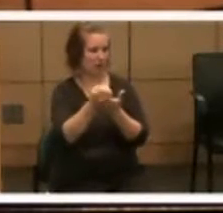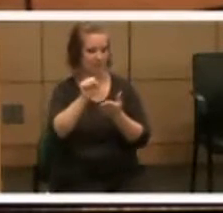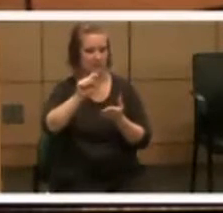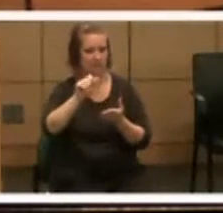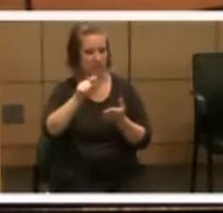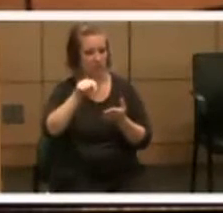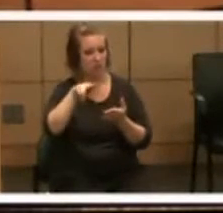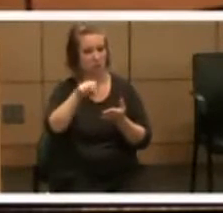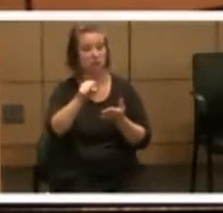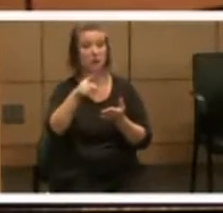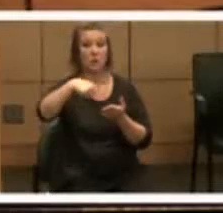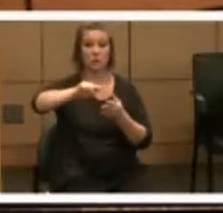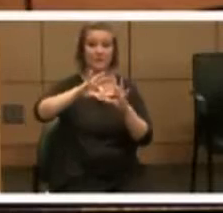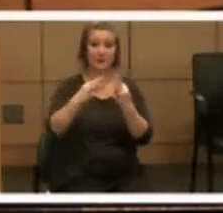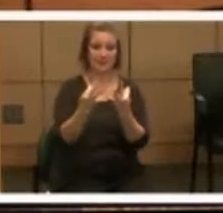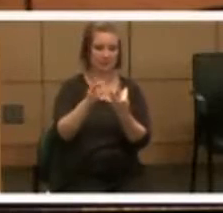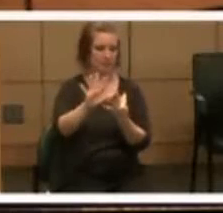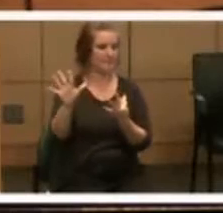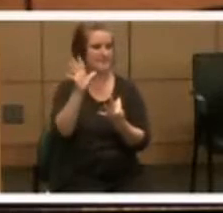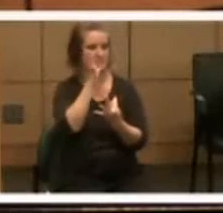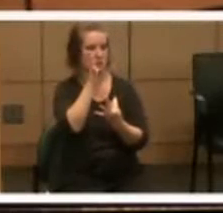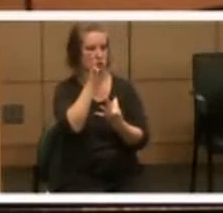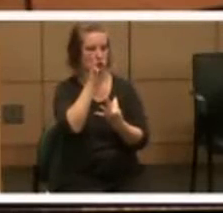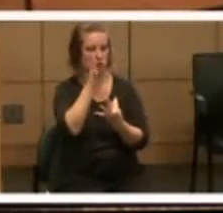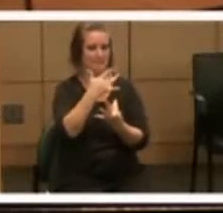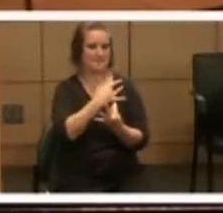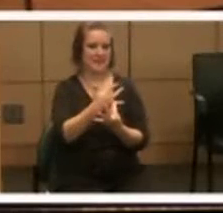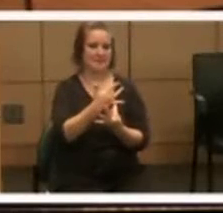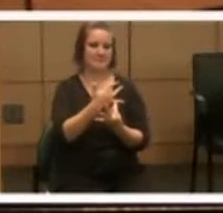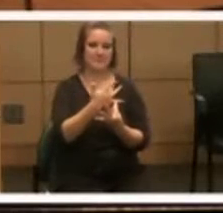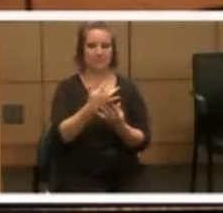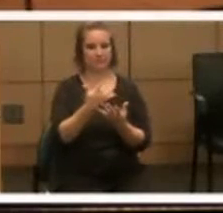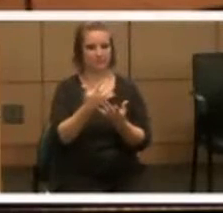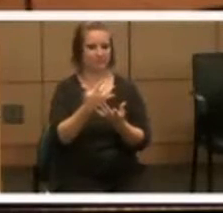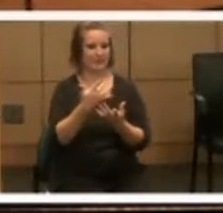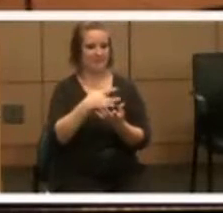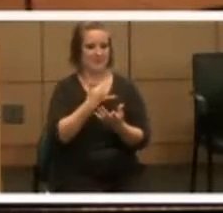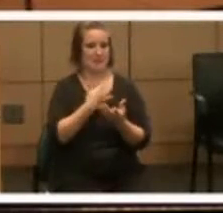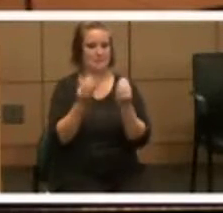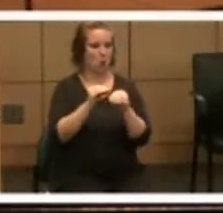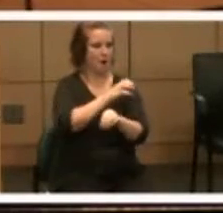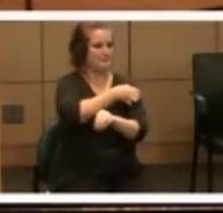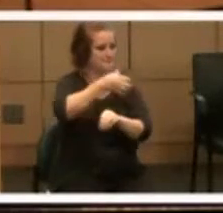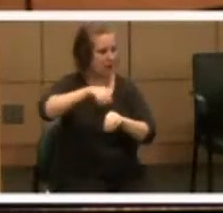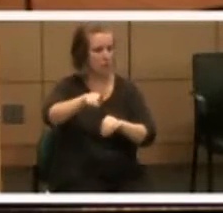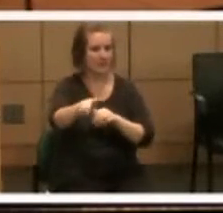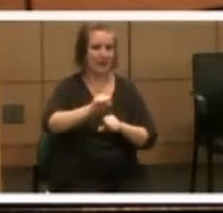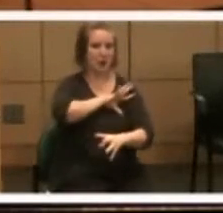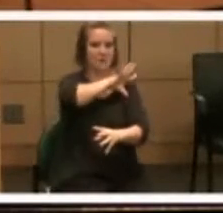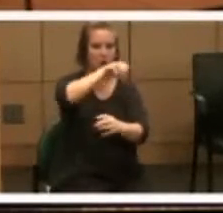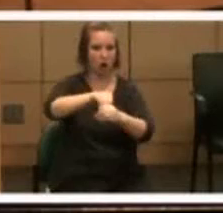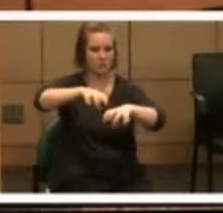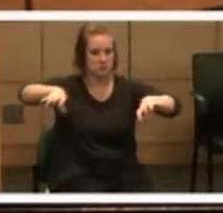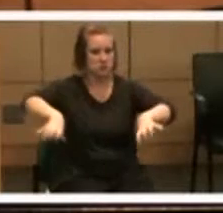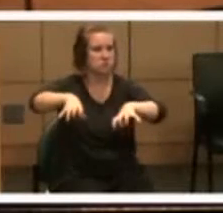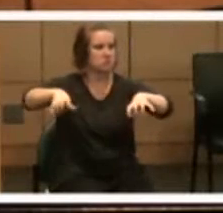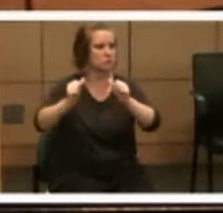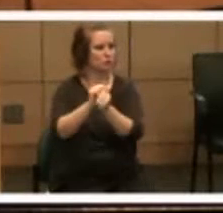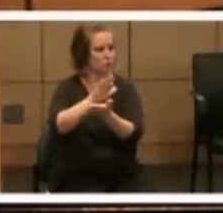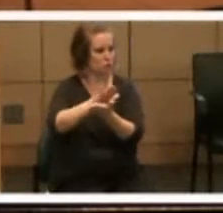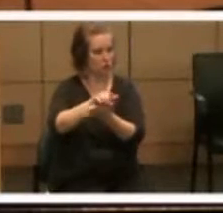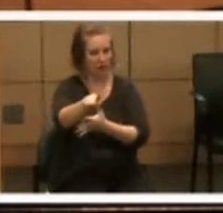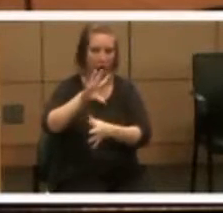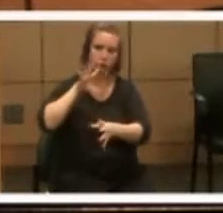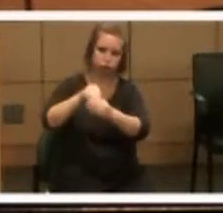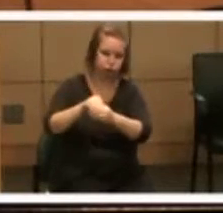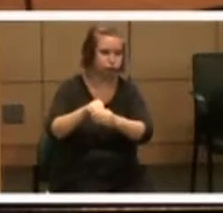those families, mothers, often feel more empowered to get involved with the schools and get in, you